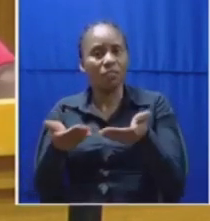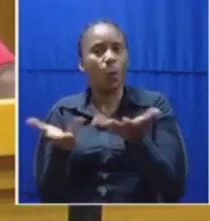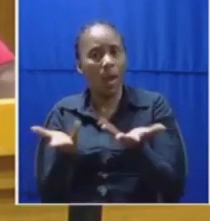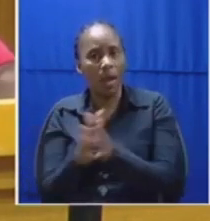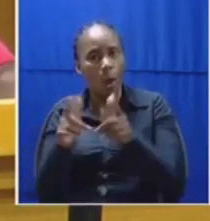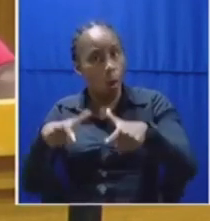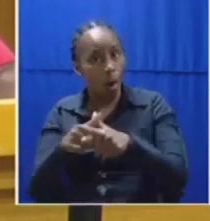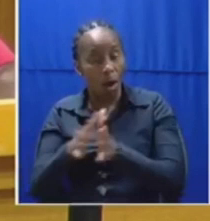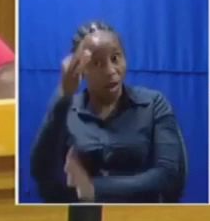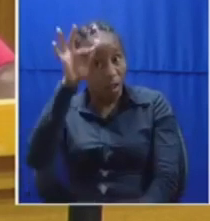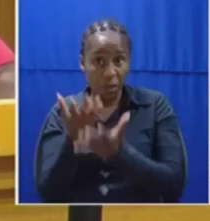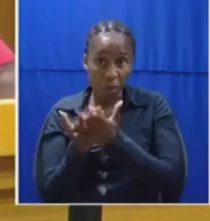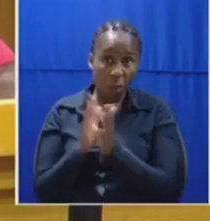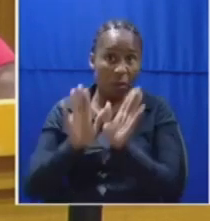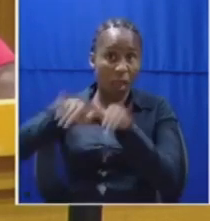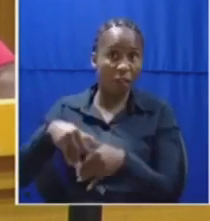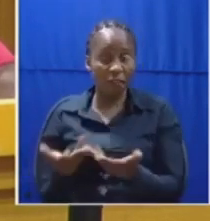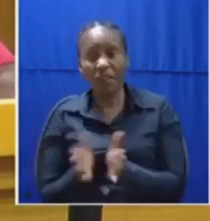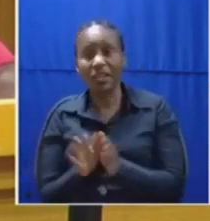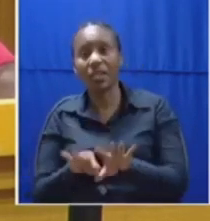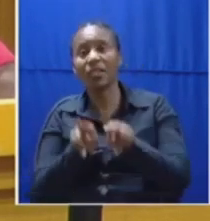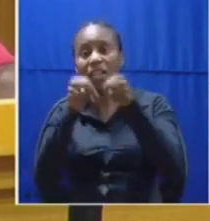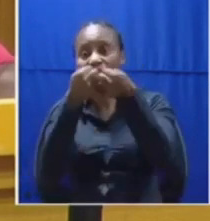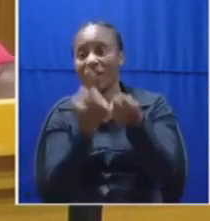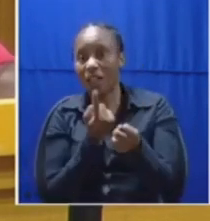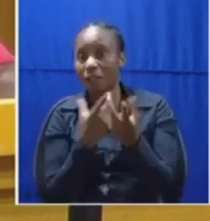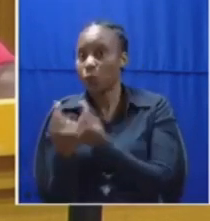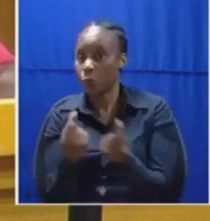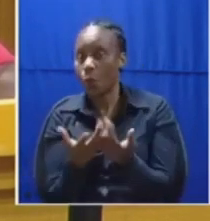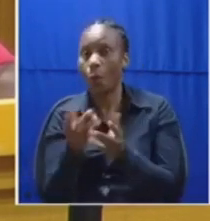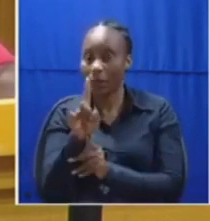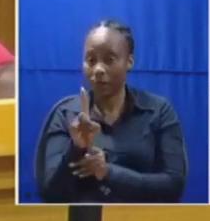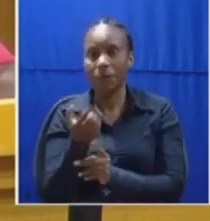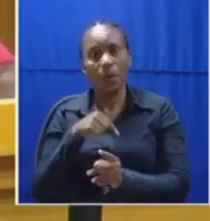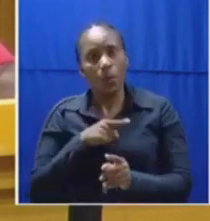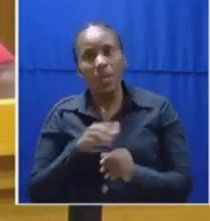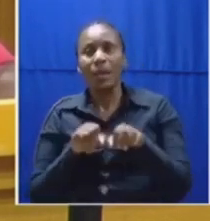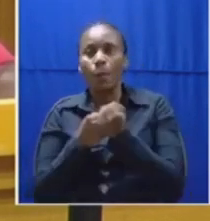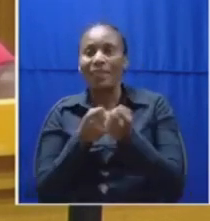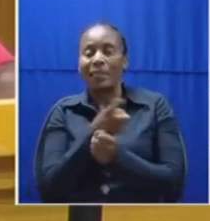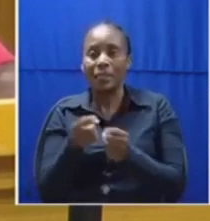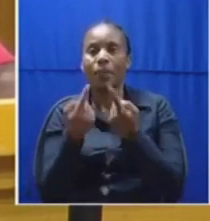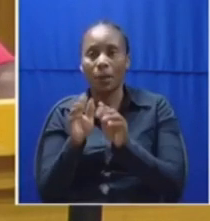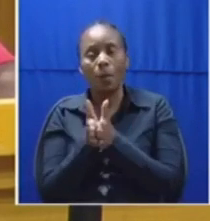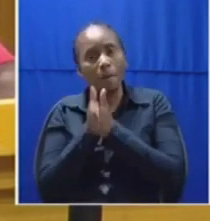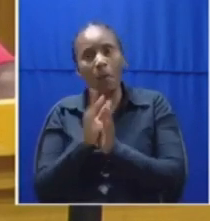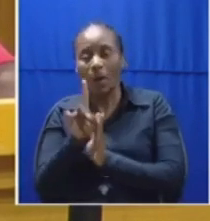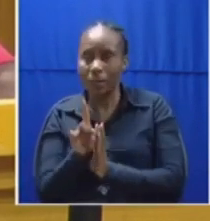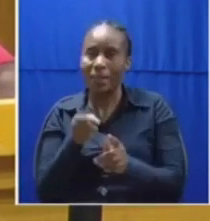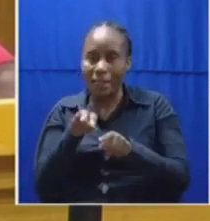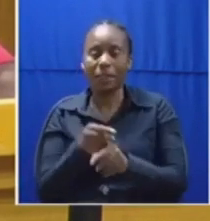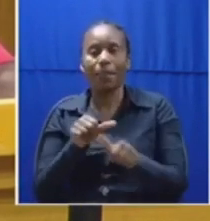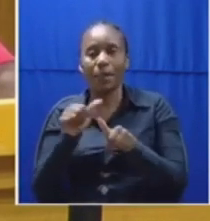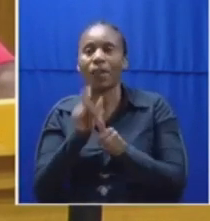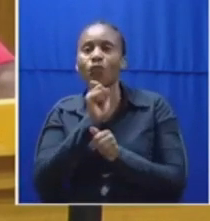in a broad support of the amendments proposed in this bill, but we urge that it could have been utilized to usher in